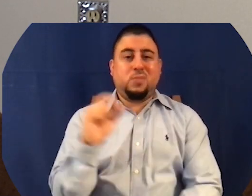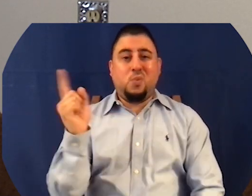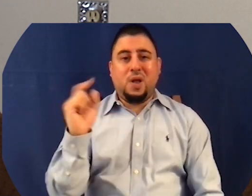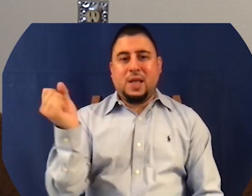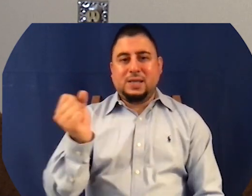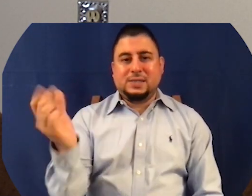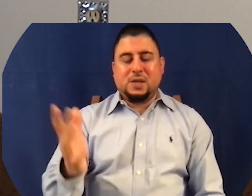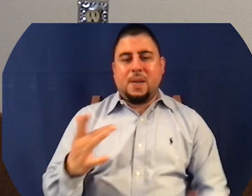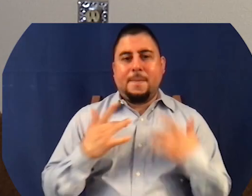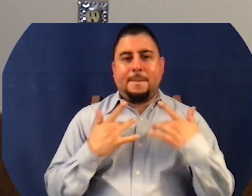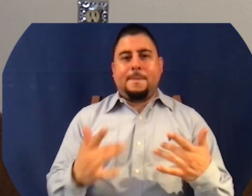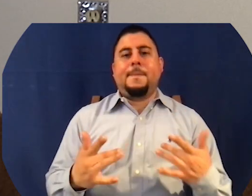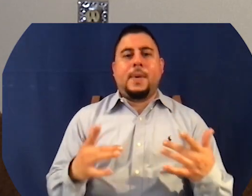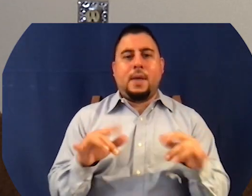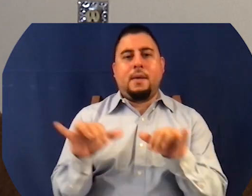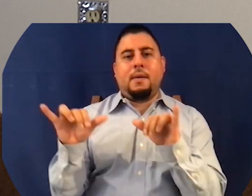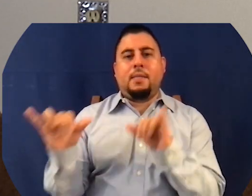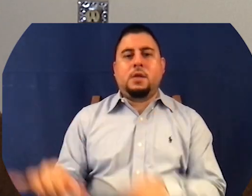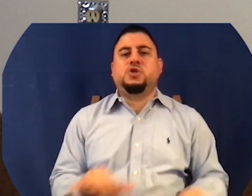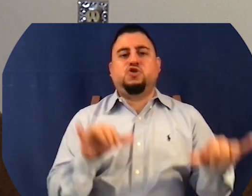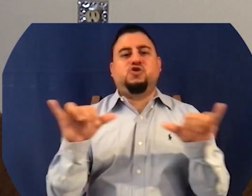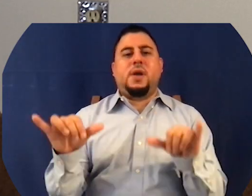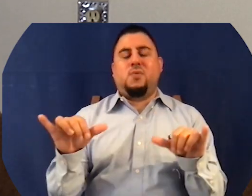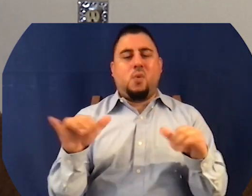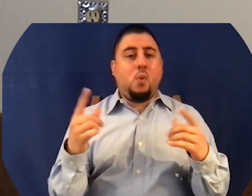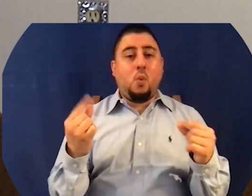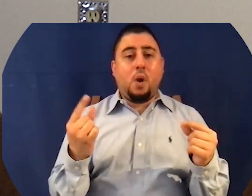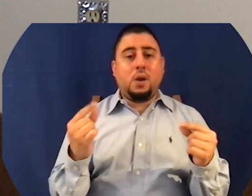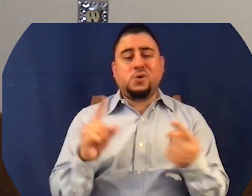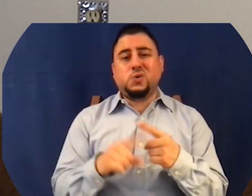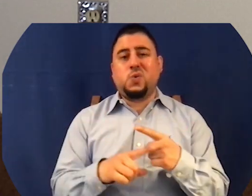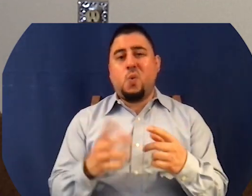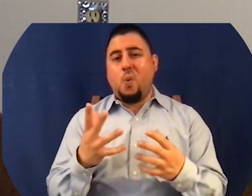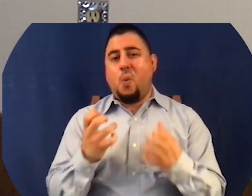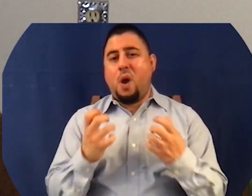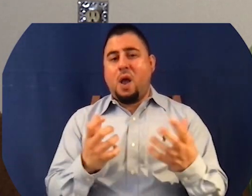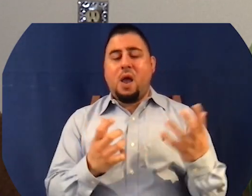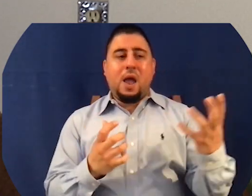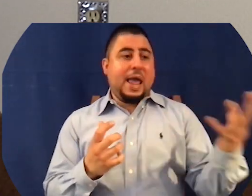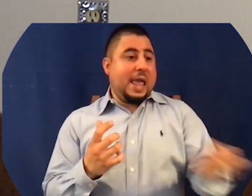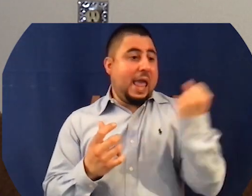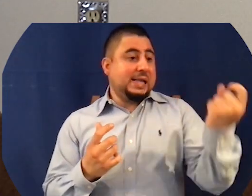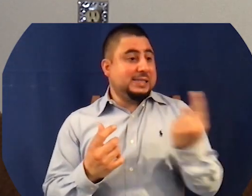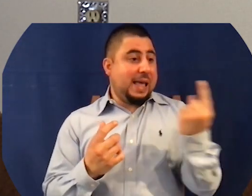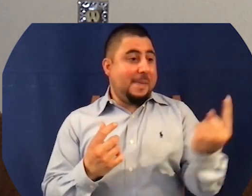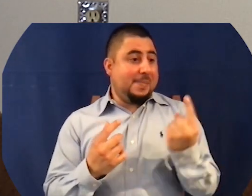reveals a general tendency to want to get something for nothing,